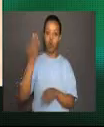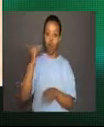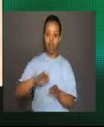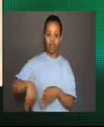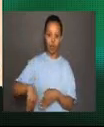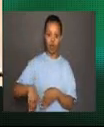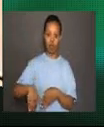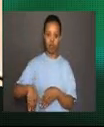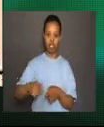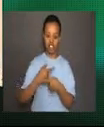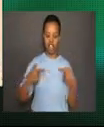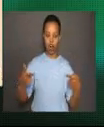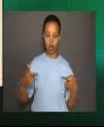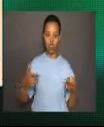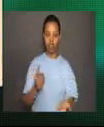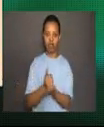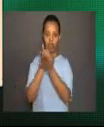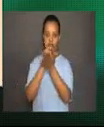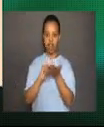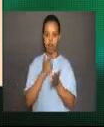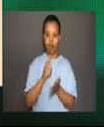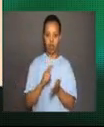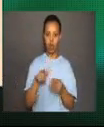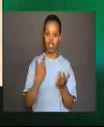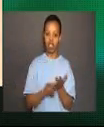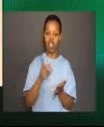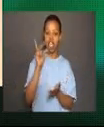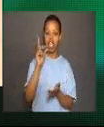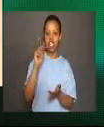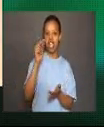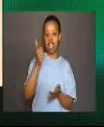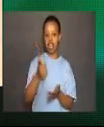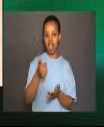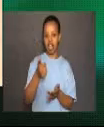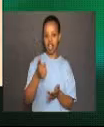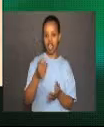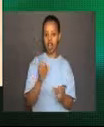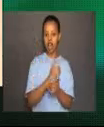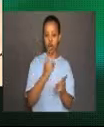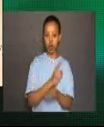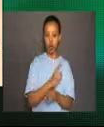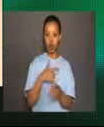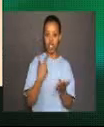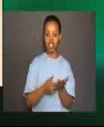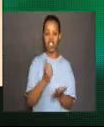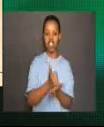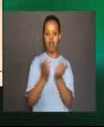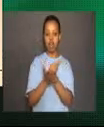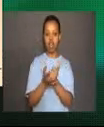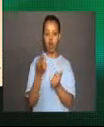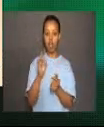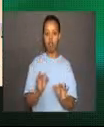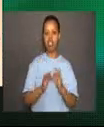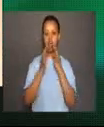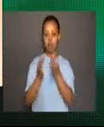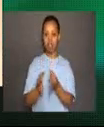will be created as DNA polymerase matches complementary nucleotides